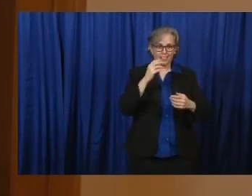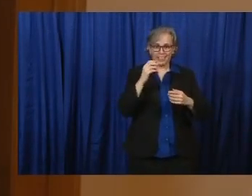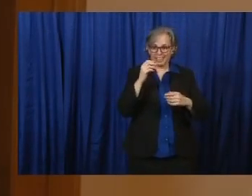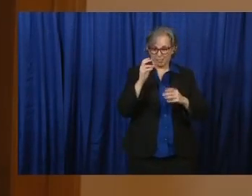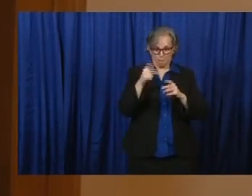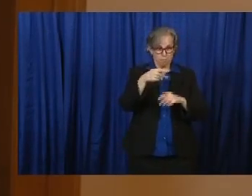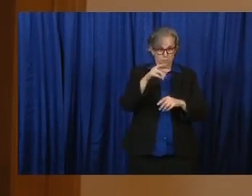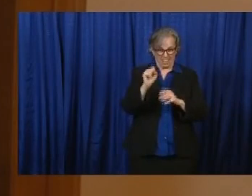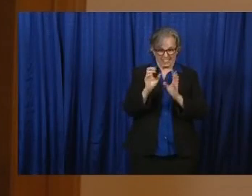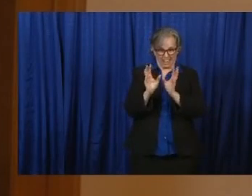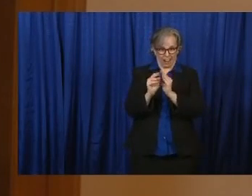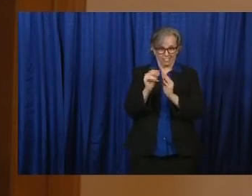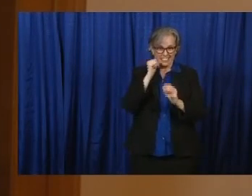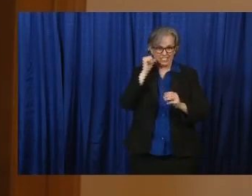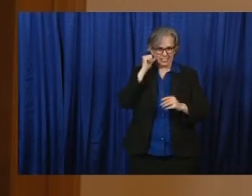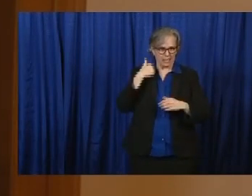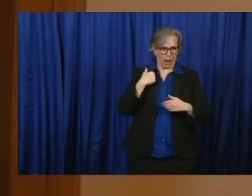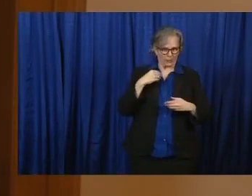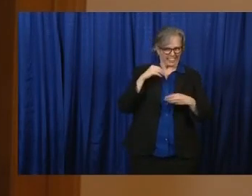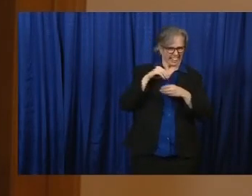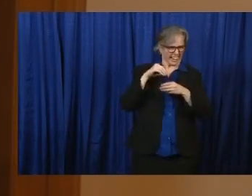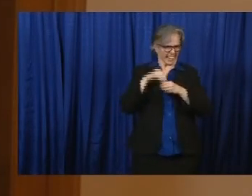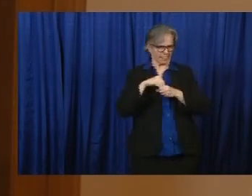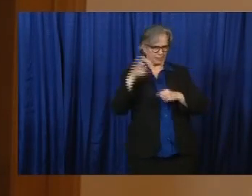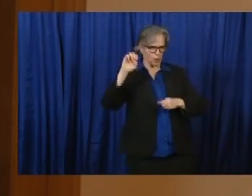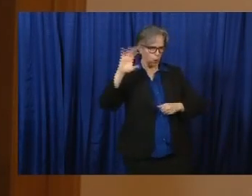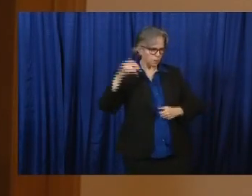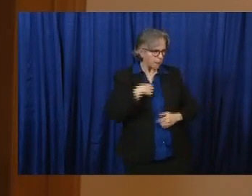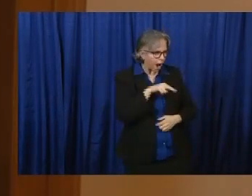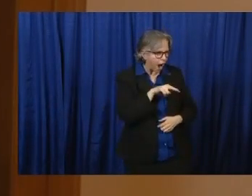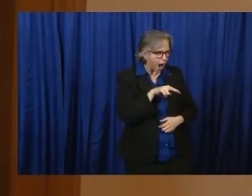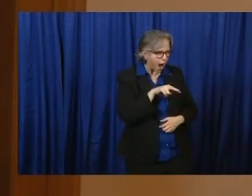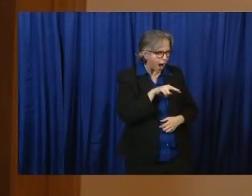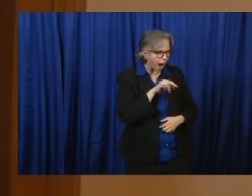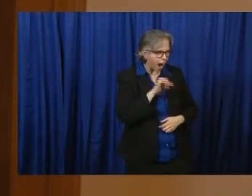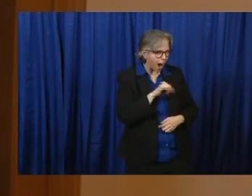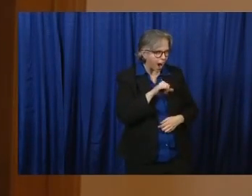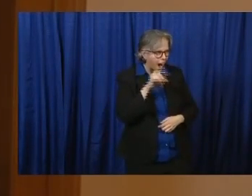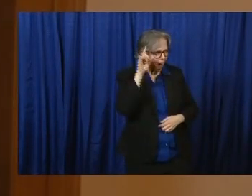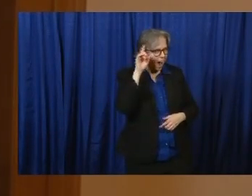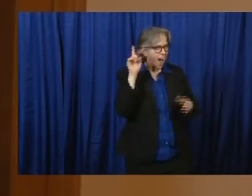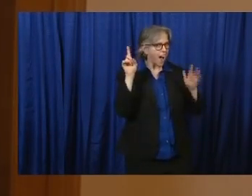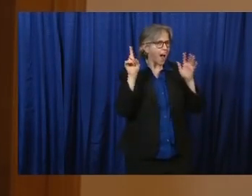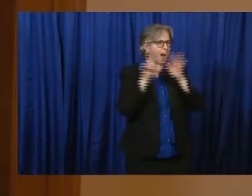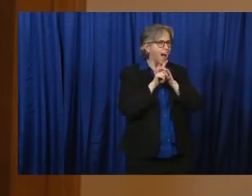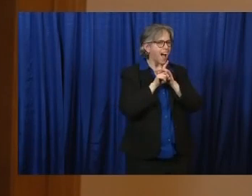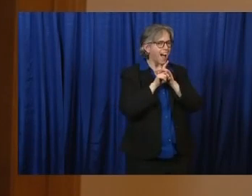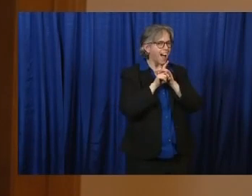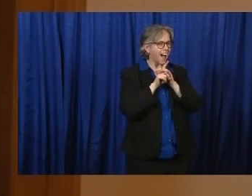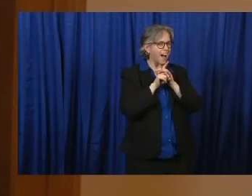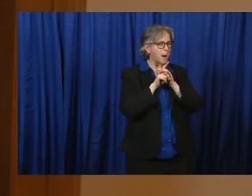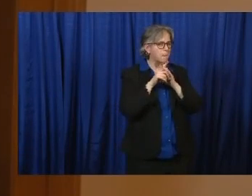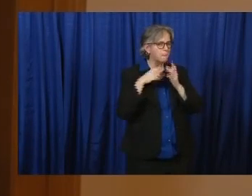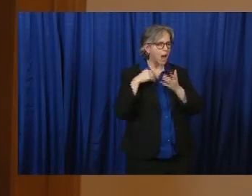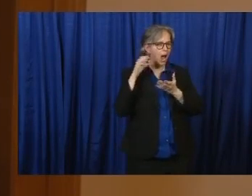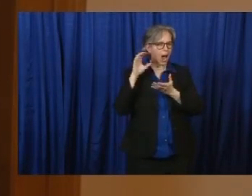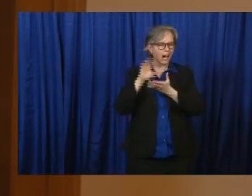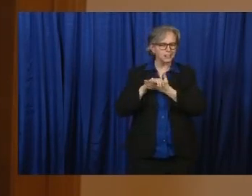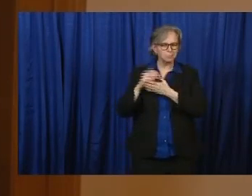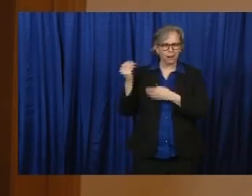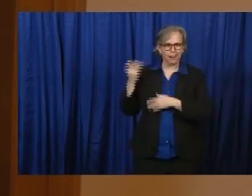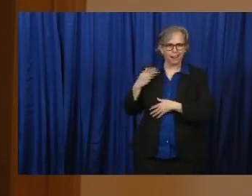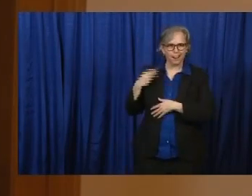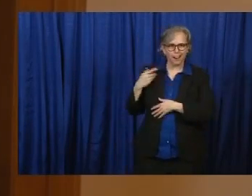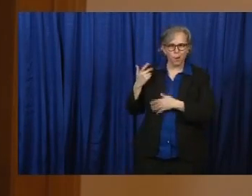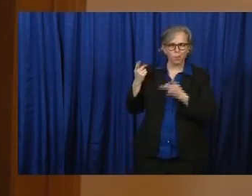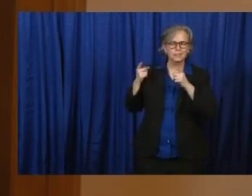from the EOC. And it got me thinking, and my husband shares a little bit of what he's seeing out there. I have the